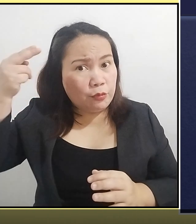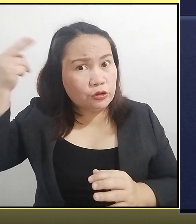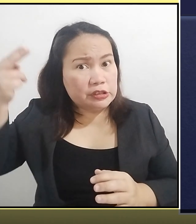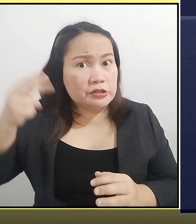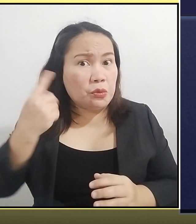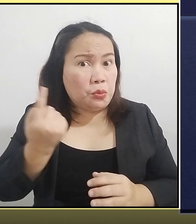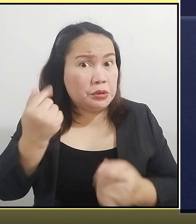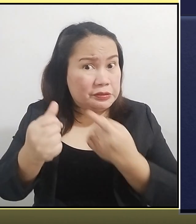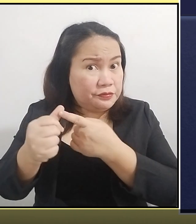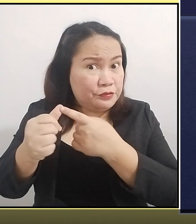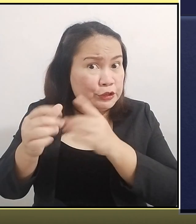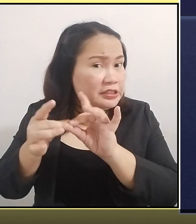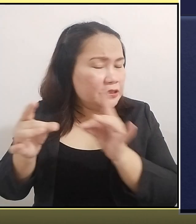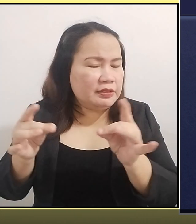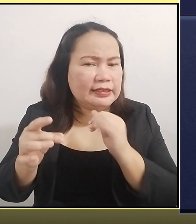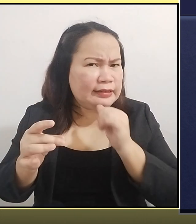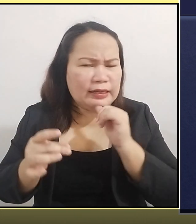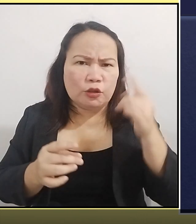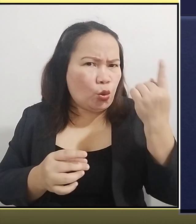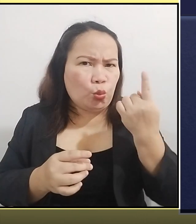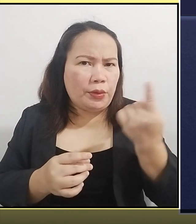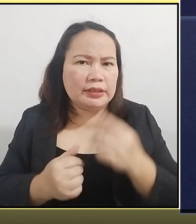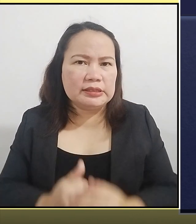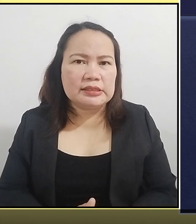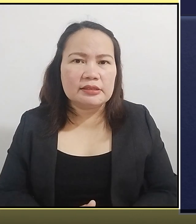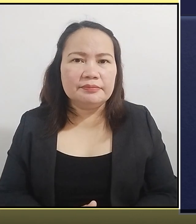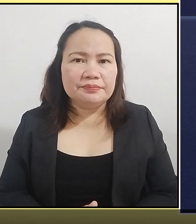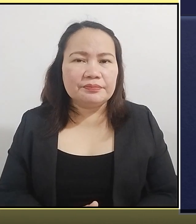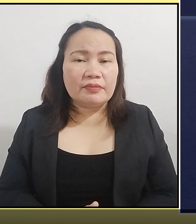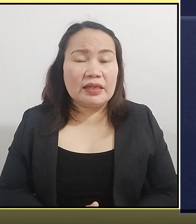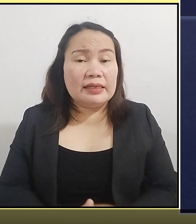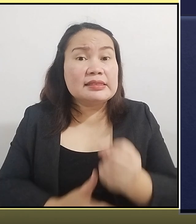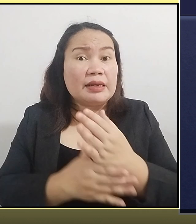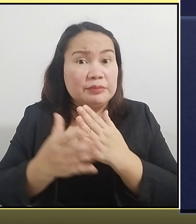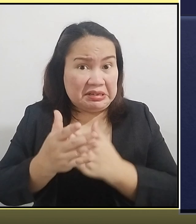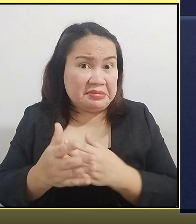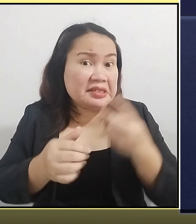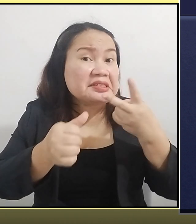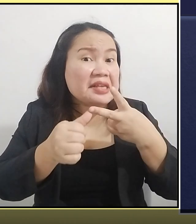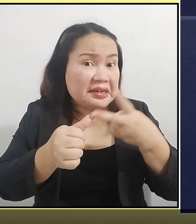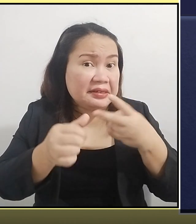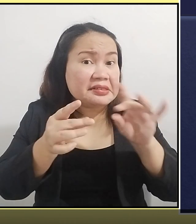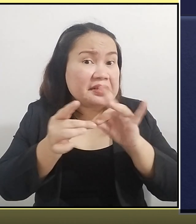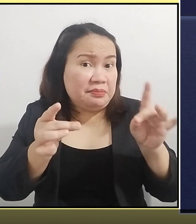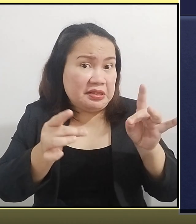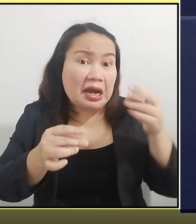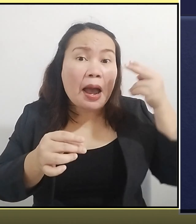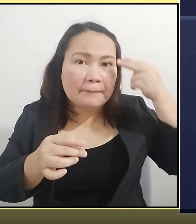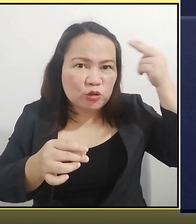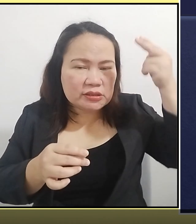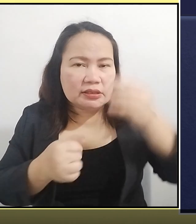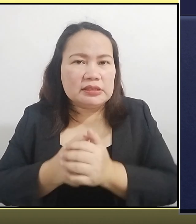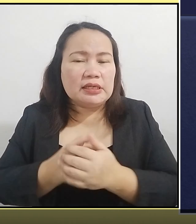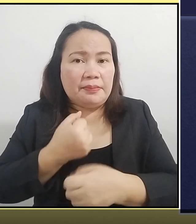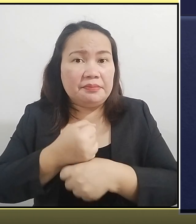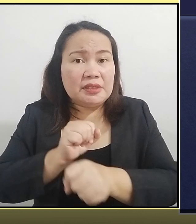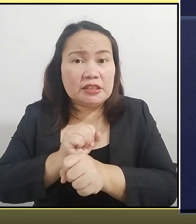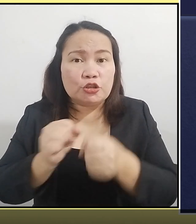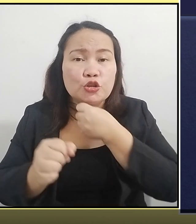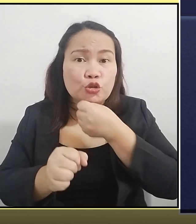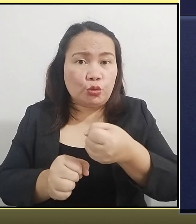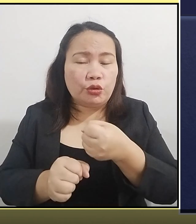ay laging nasa unahan. Okay? So, hindi po palaging ganon. Minsan nandito siya. Okay? So, dapat make sure